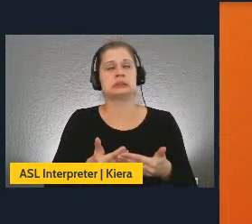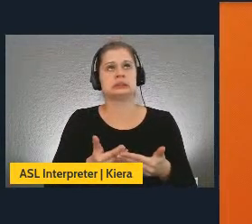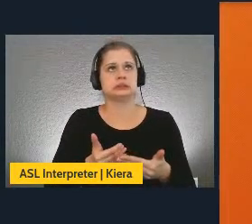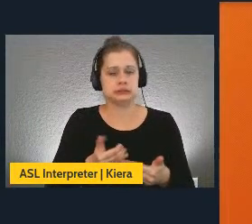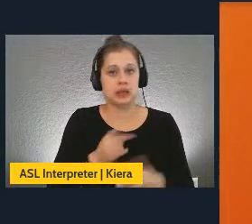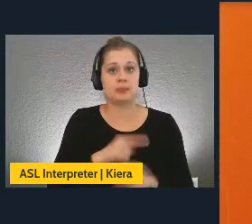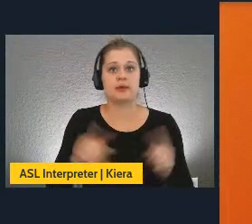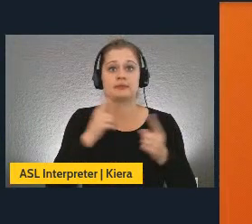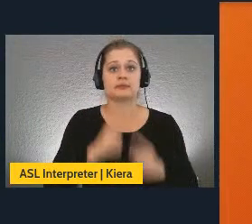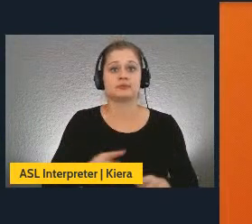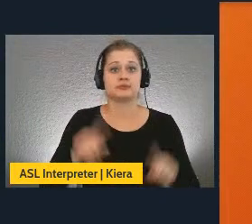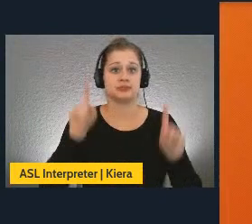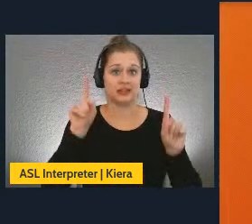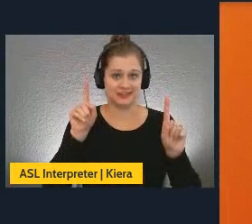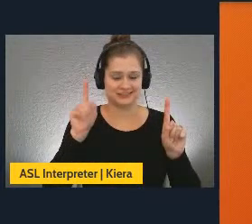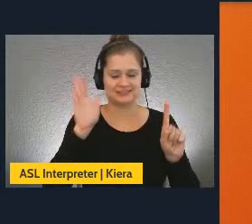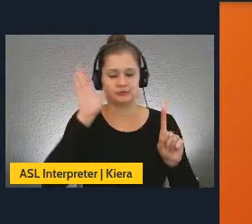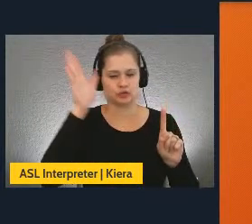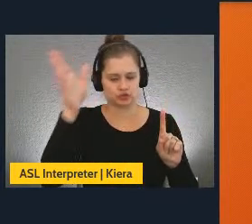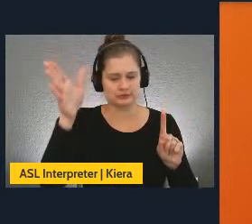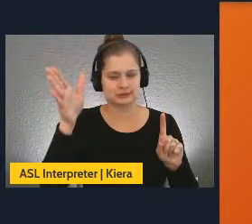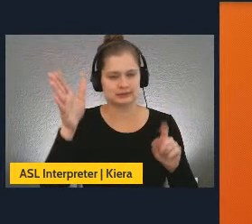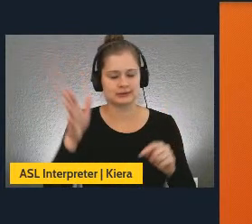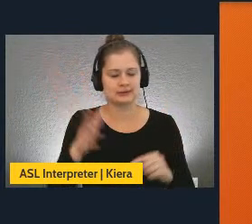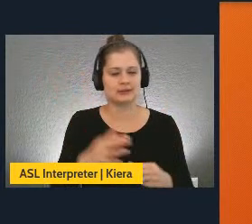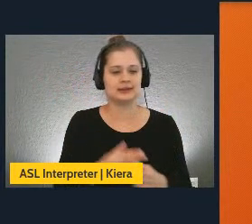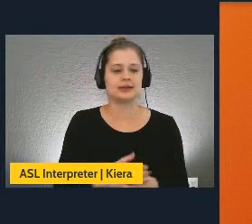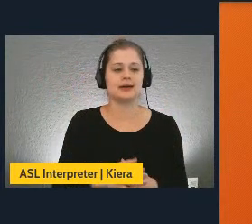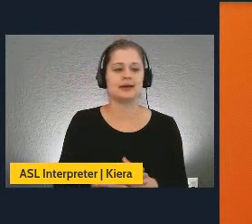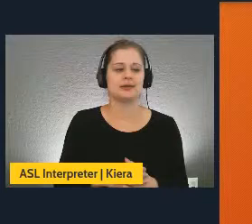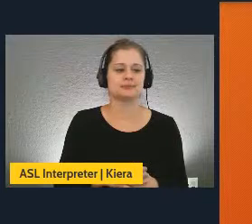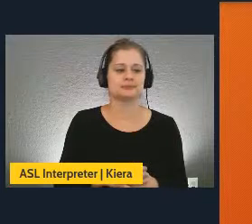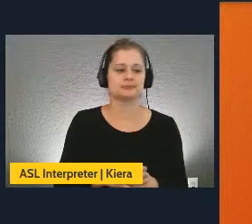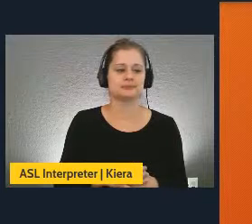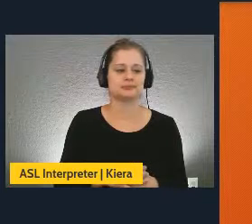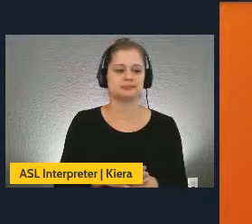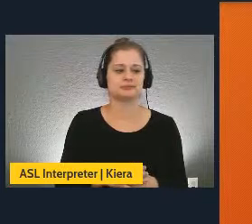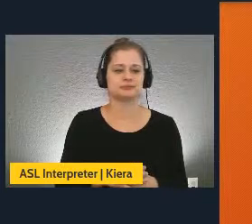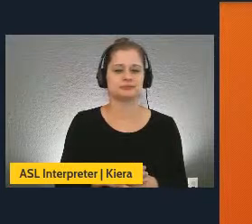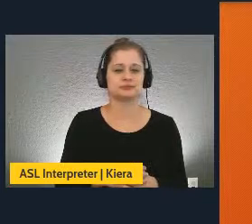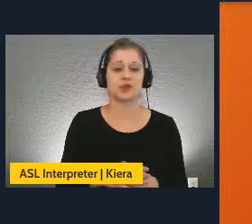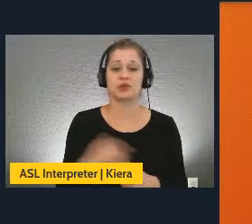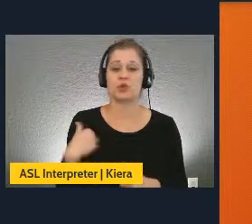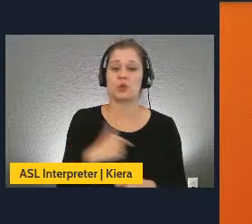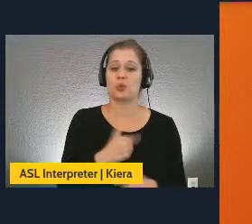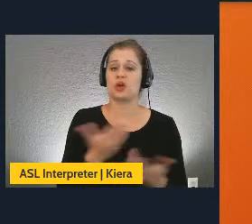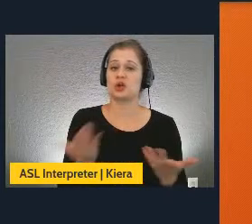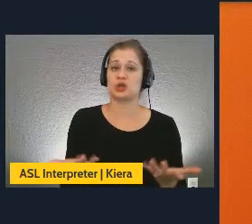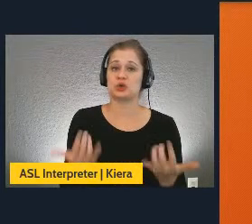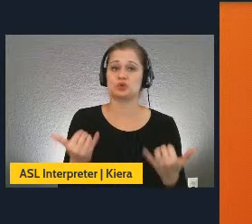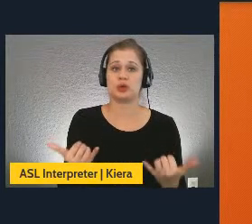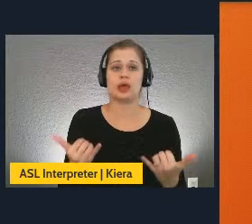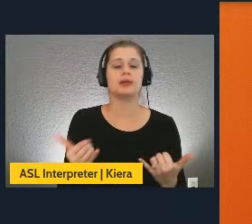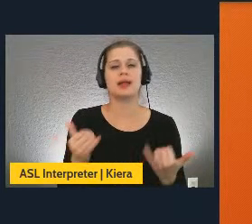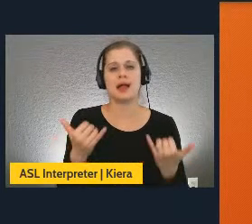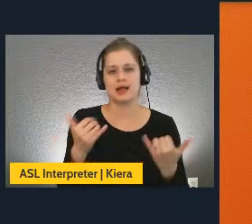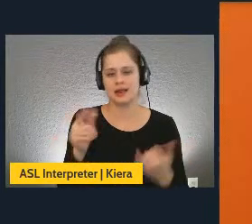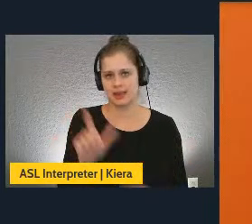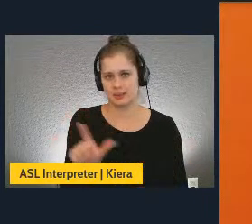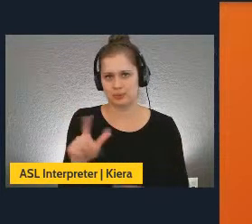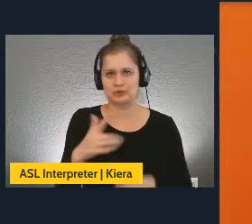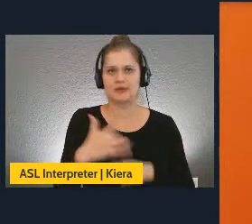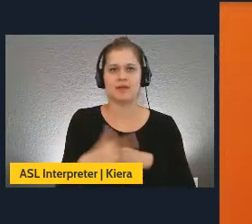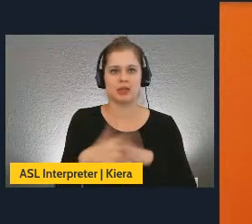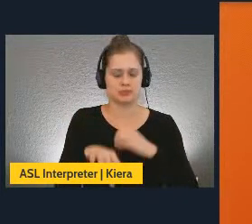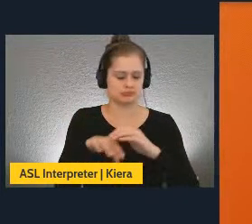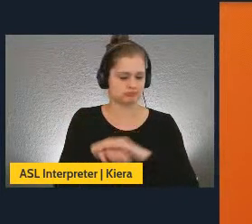it eventually. So yeah, we are here today, and the library is available. So yeah, you can